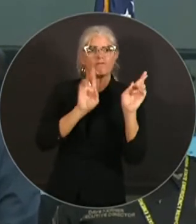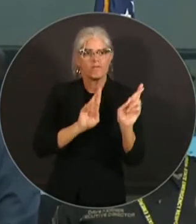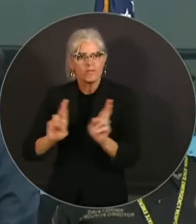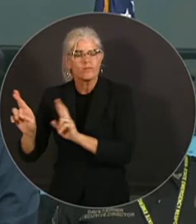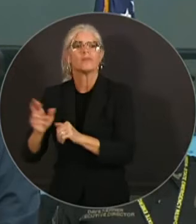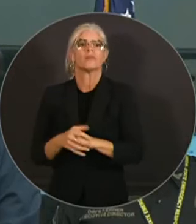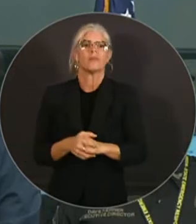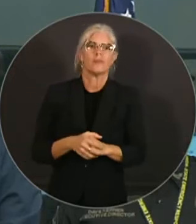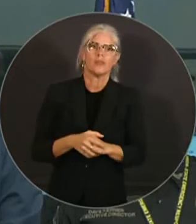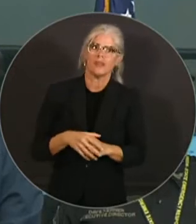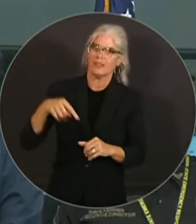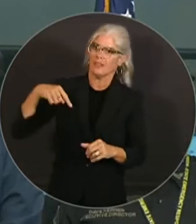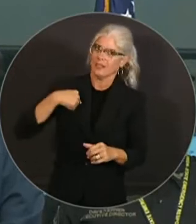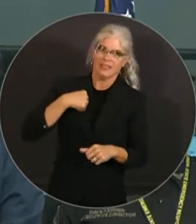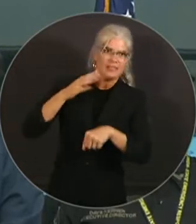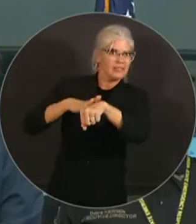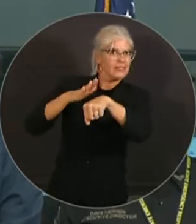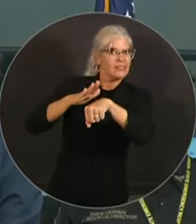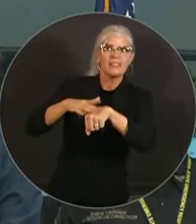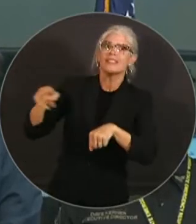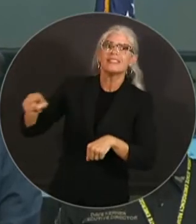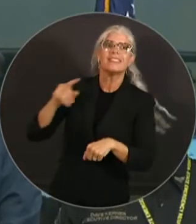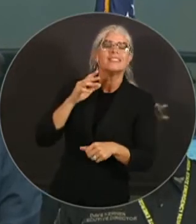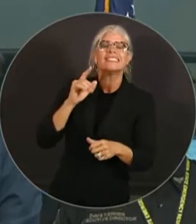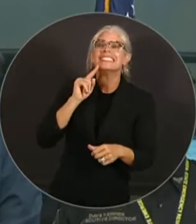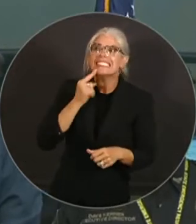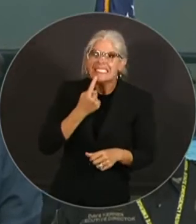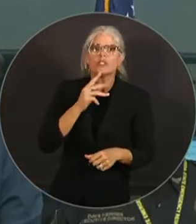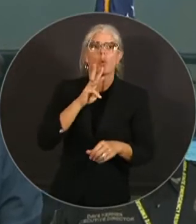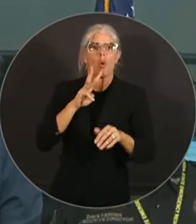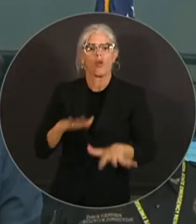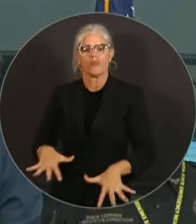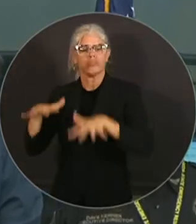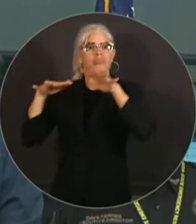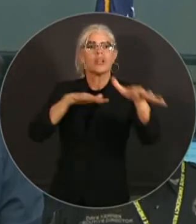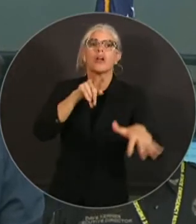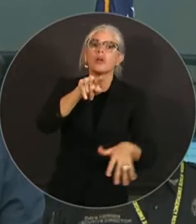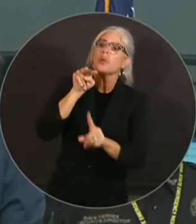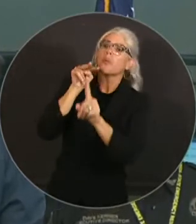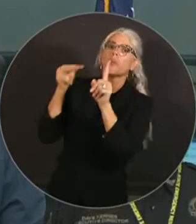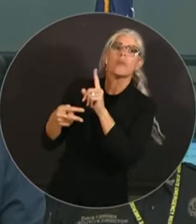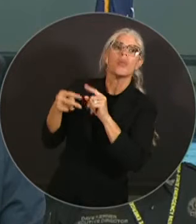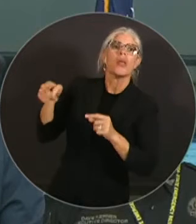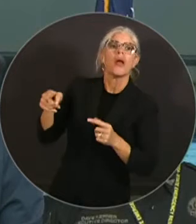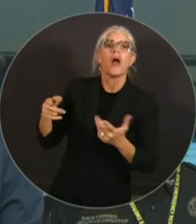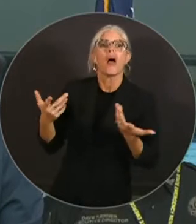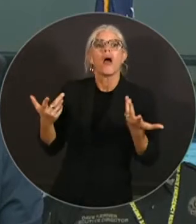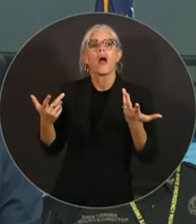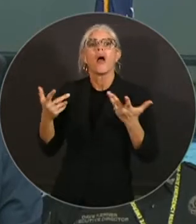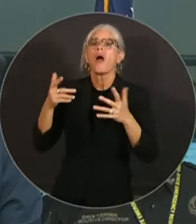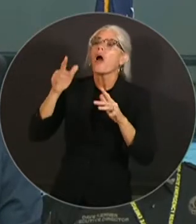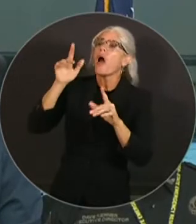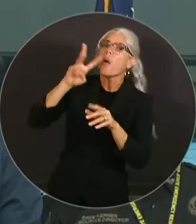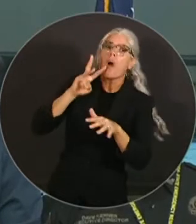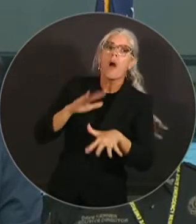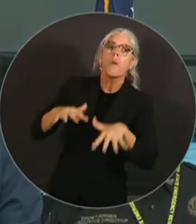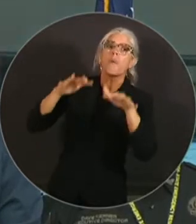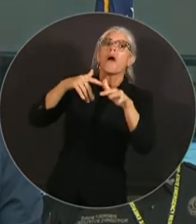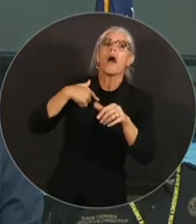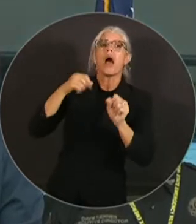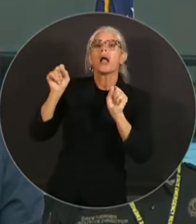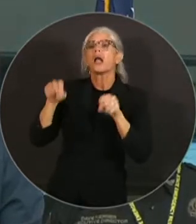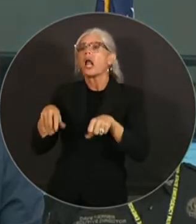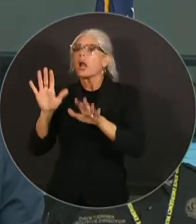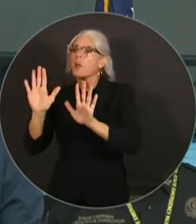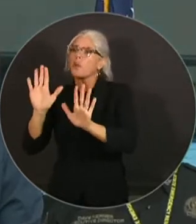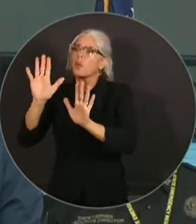storm surge, that is just not something that is navigable the way potentially some of the wind can be, but even how the